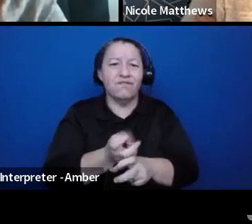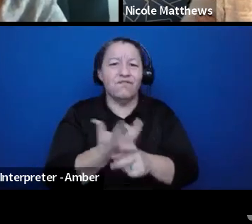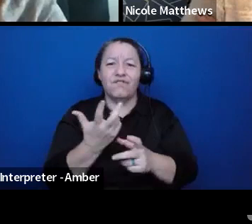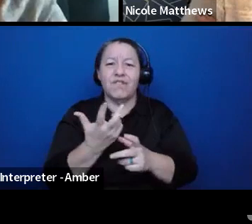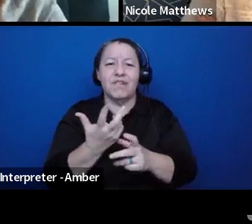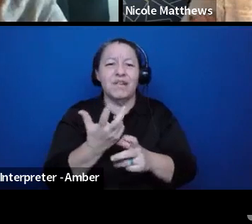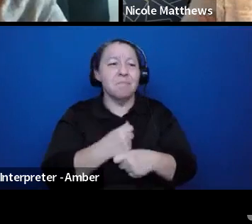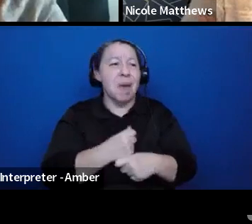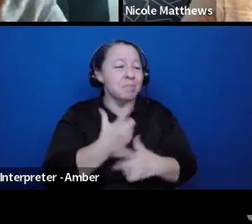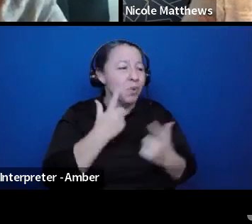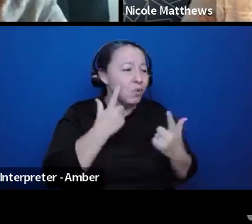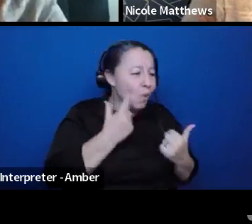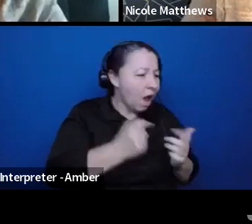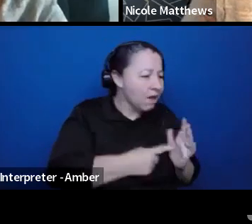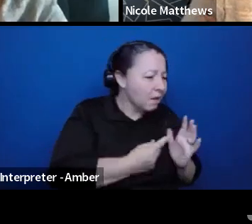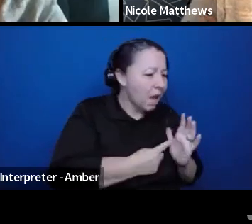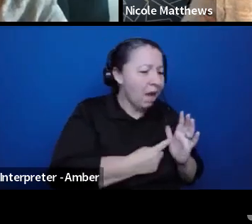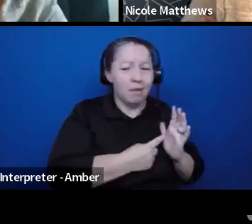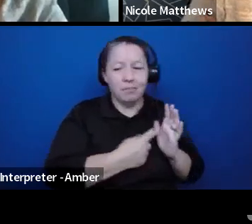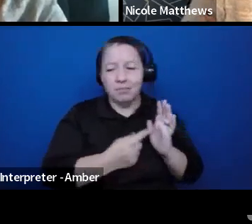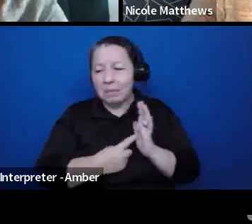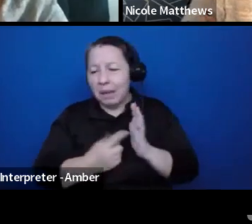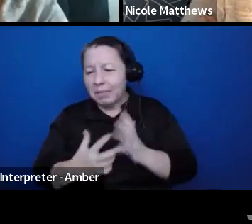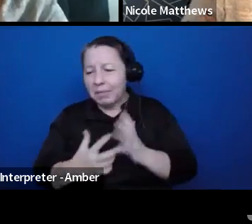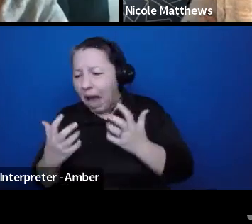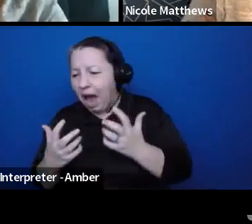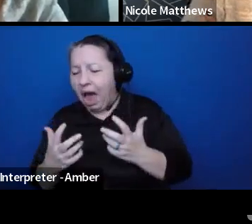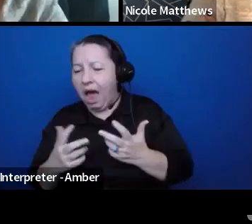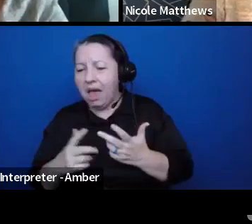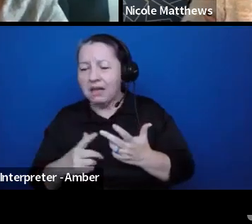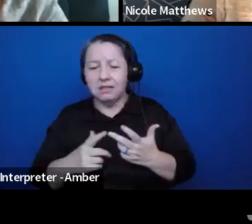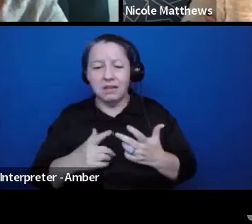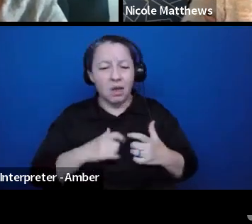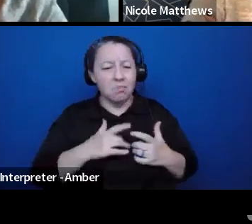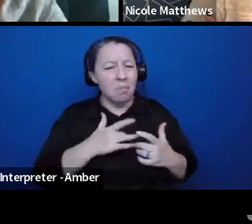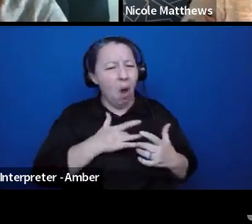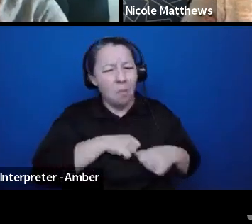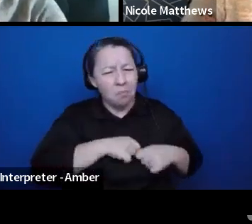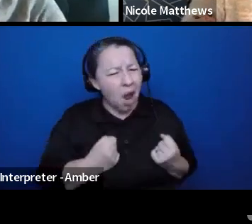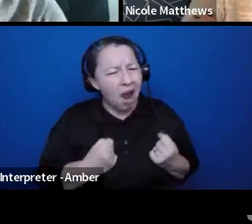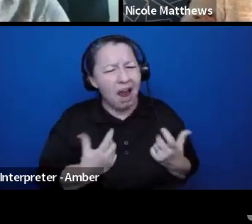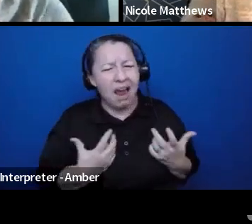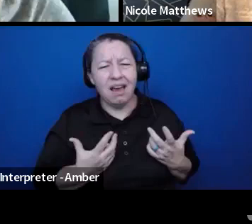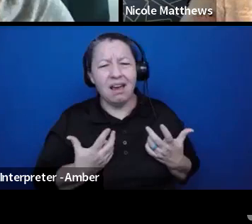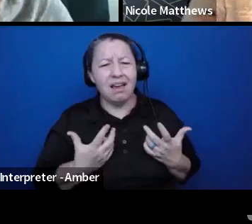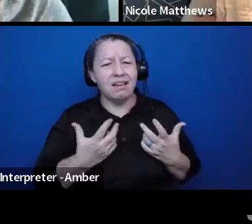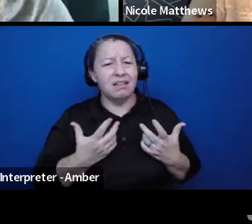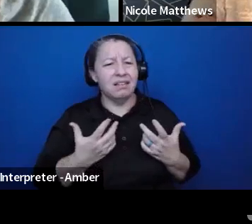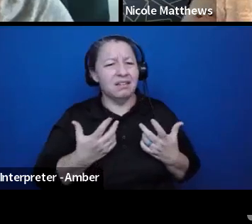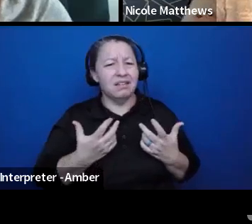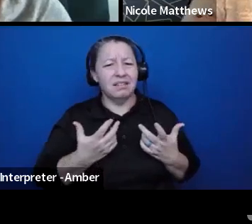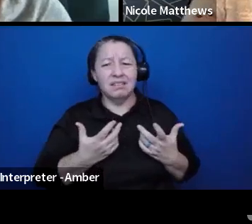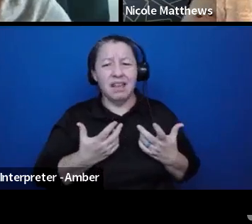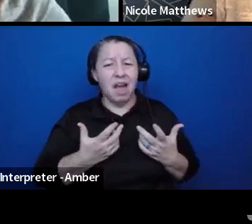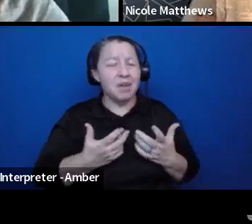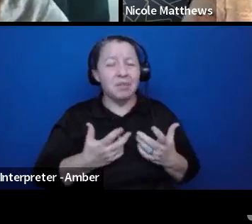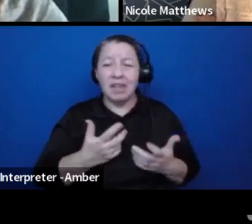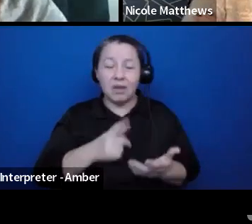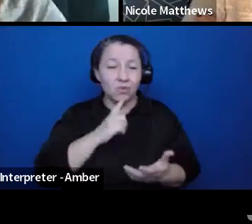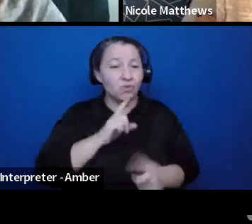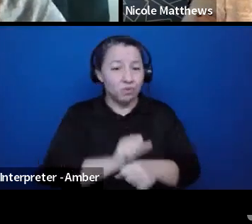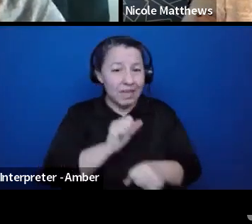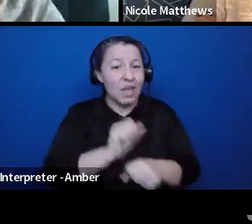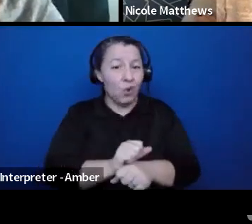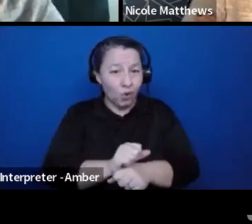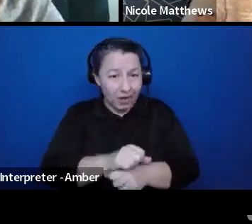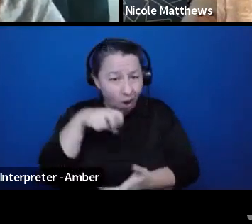mad. It breaks my heart. Like it breaks, like on my knees crying kind of breaks